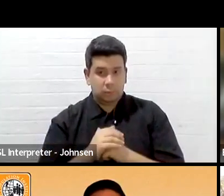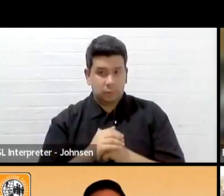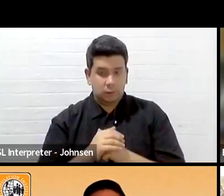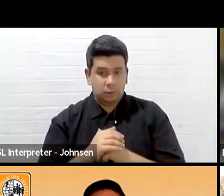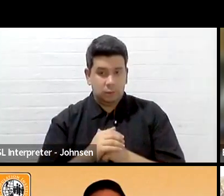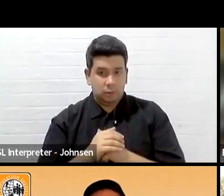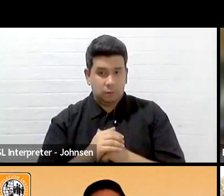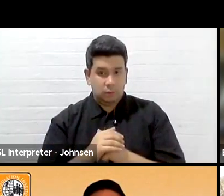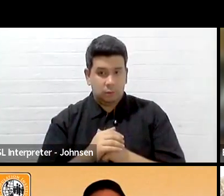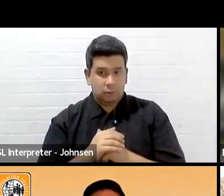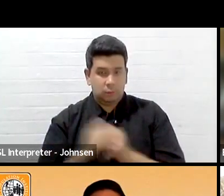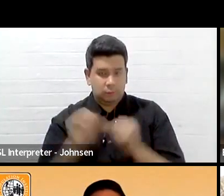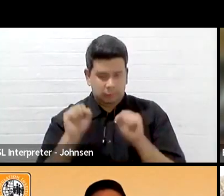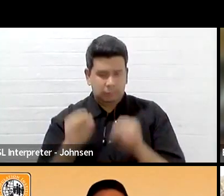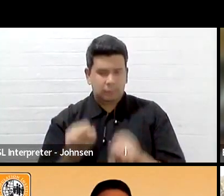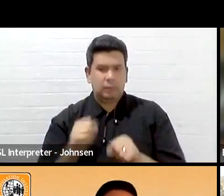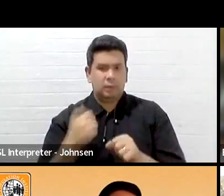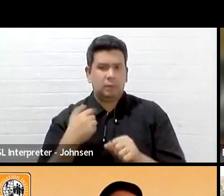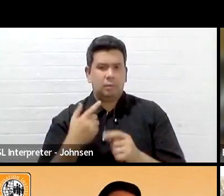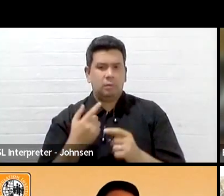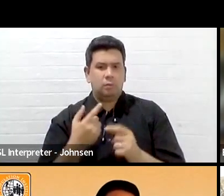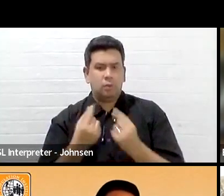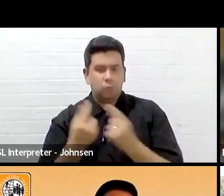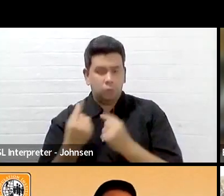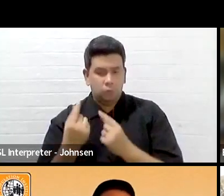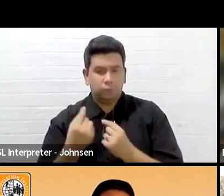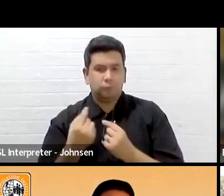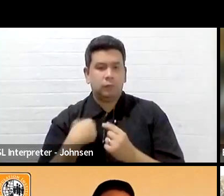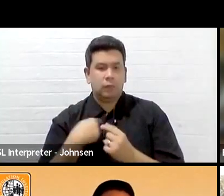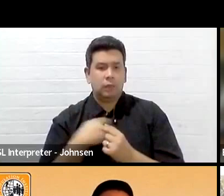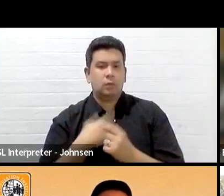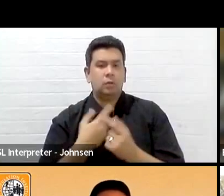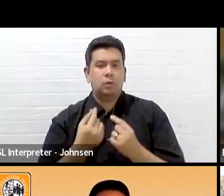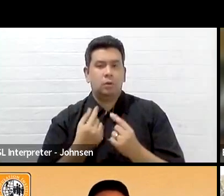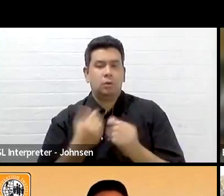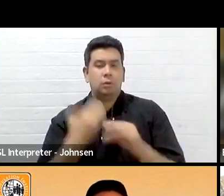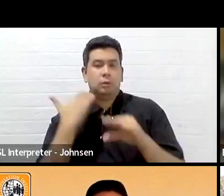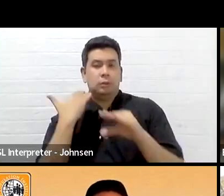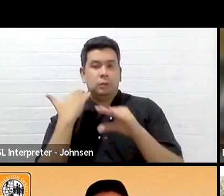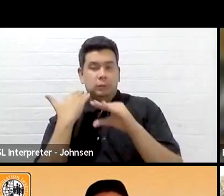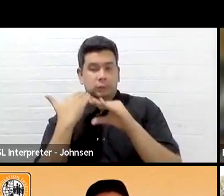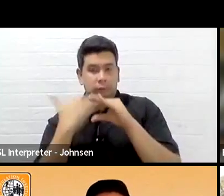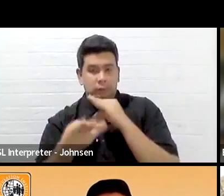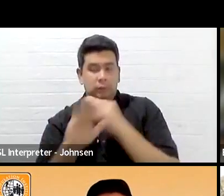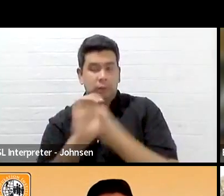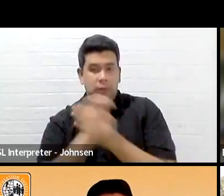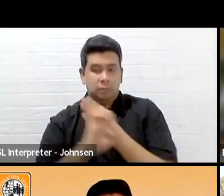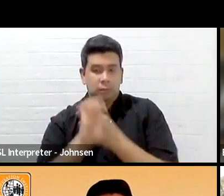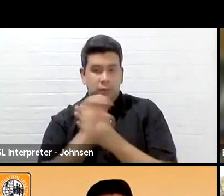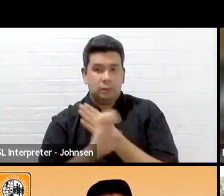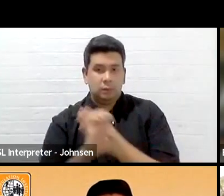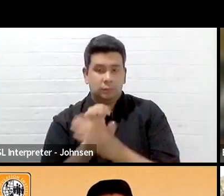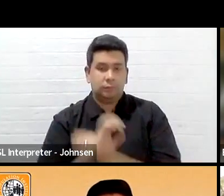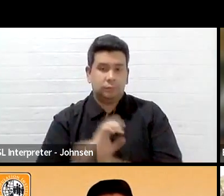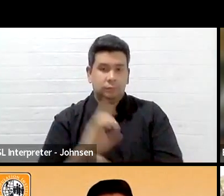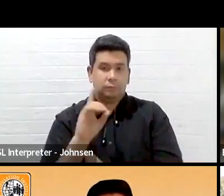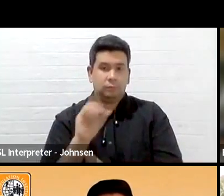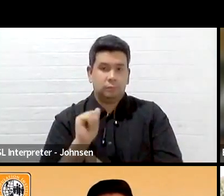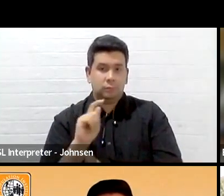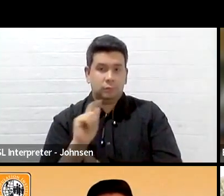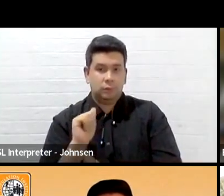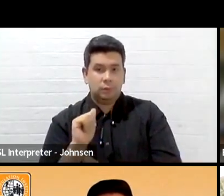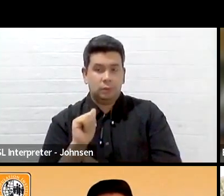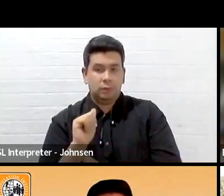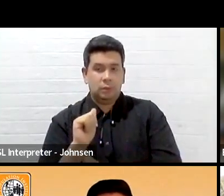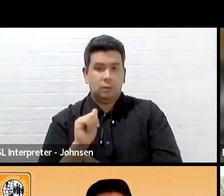tayo sa PSA, no? Para they will also give it, anyway, they will release the data to you if you make a formal request.